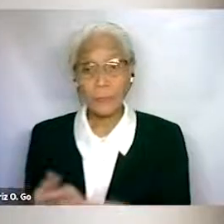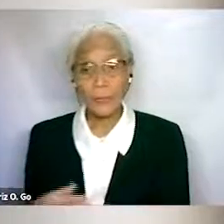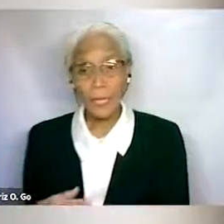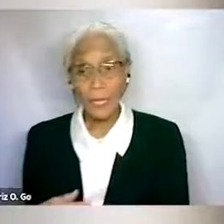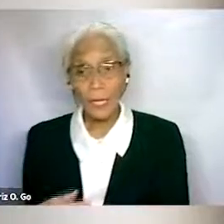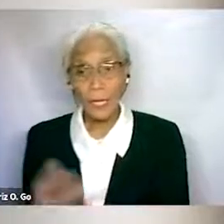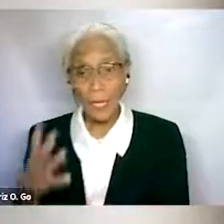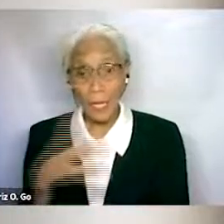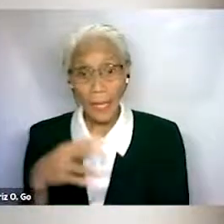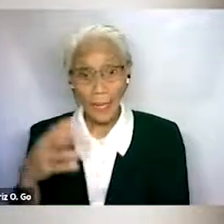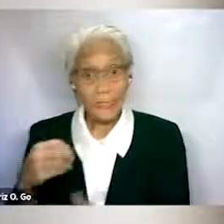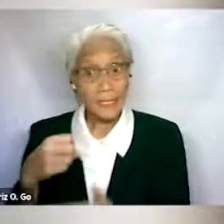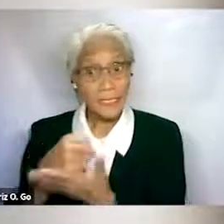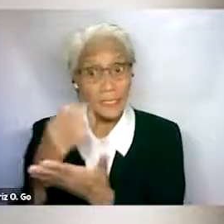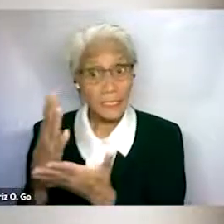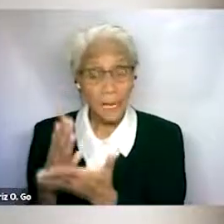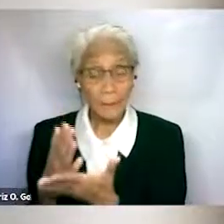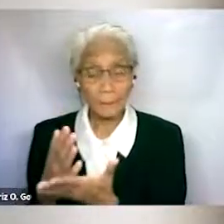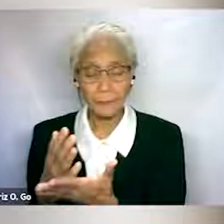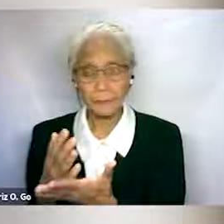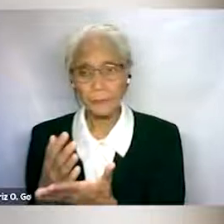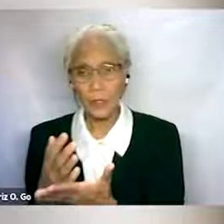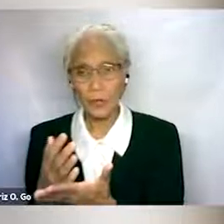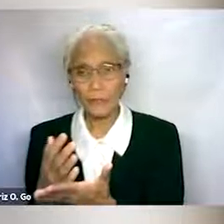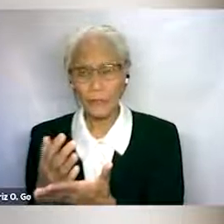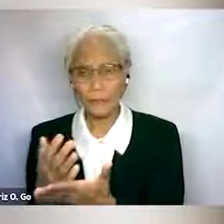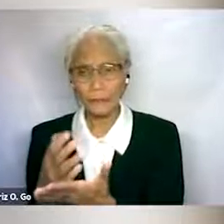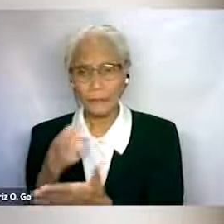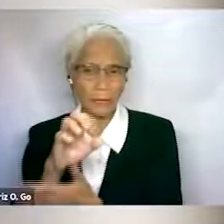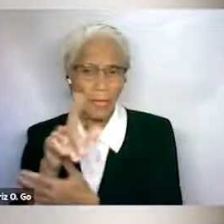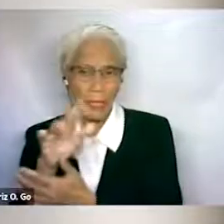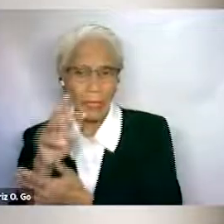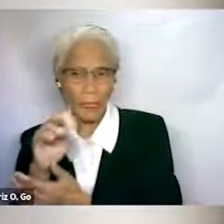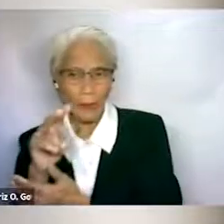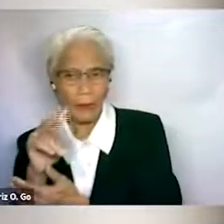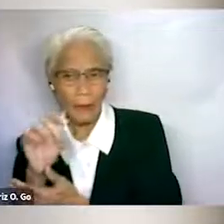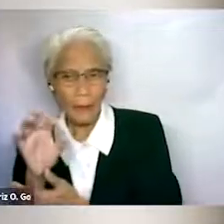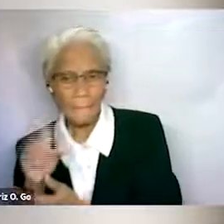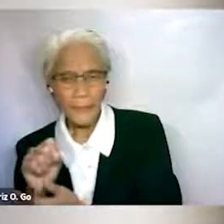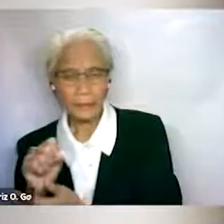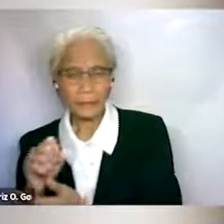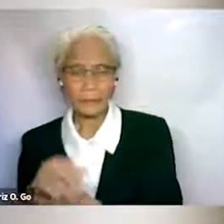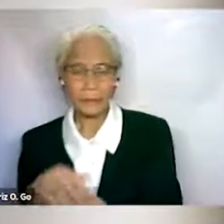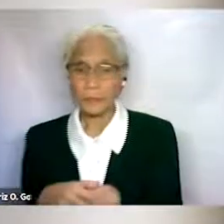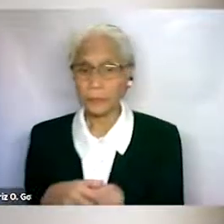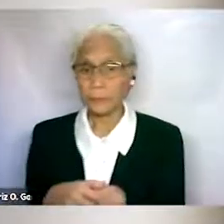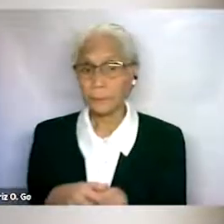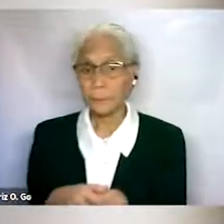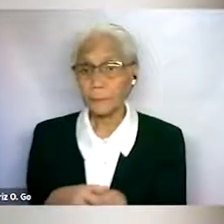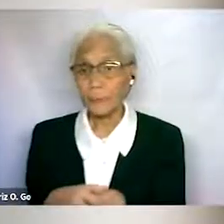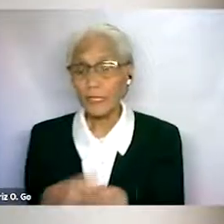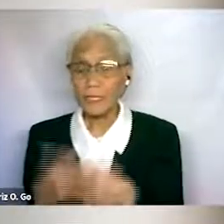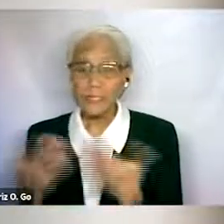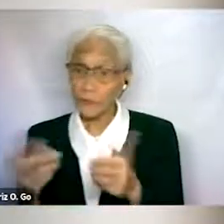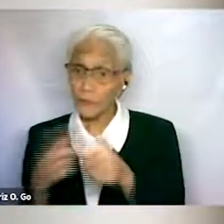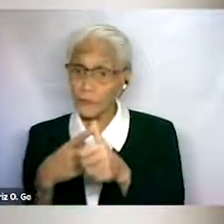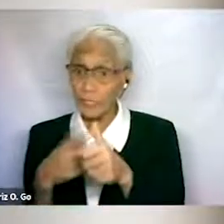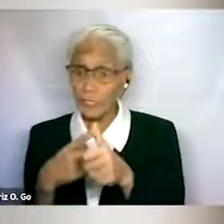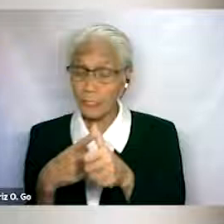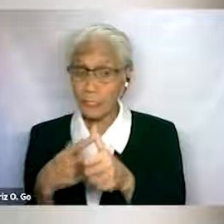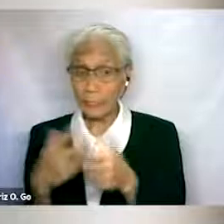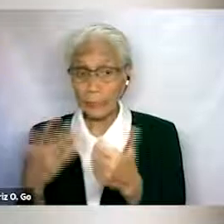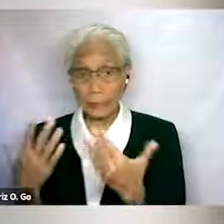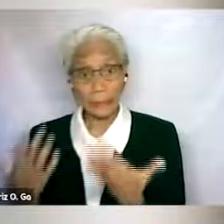of course, is non-discrimination on the basis of sex, gender, and other statuses. And what I would also like to highlight is the importance